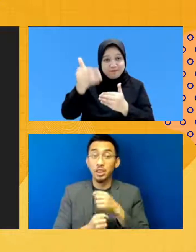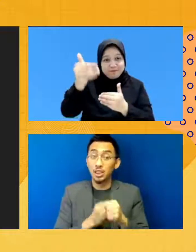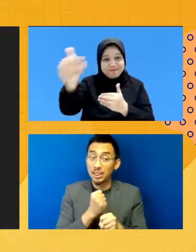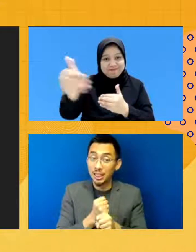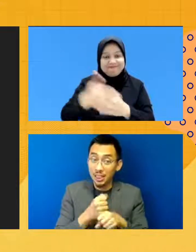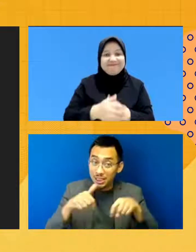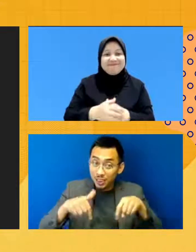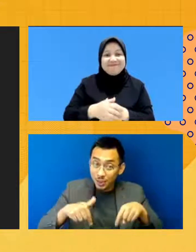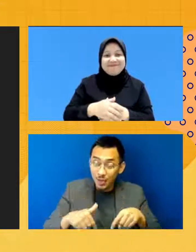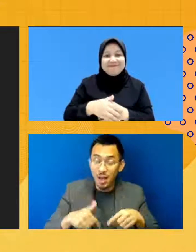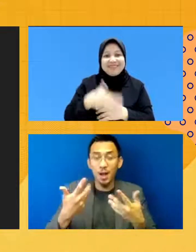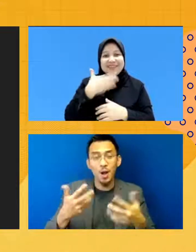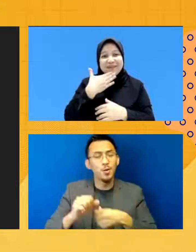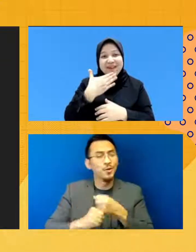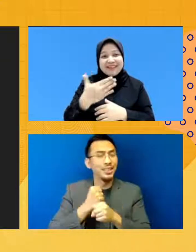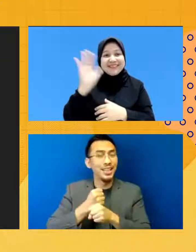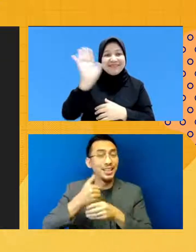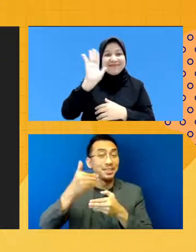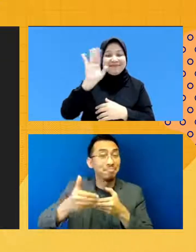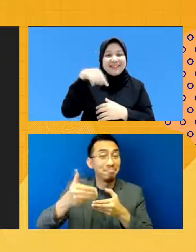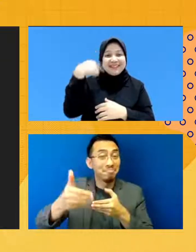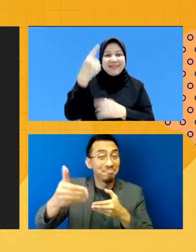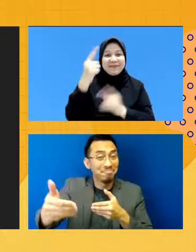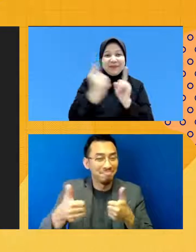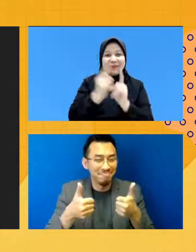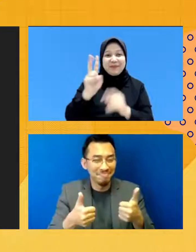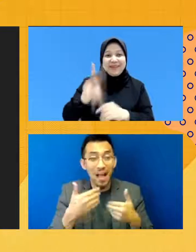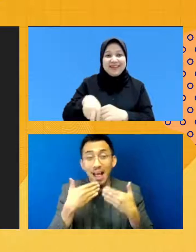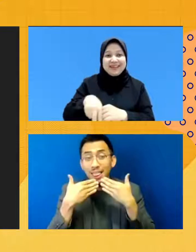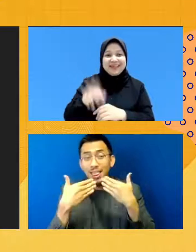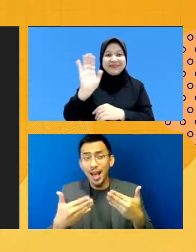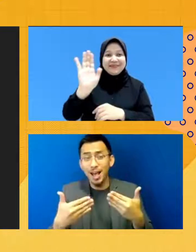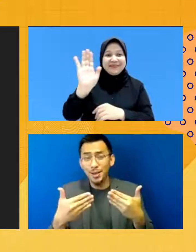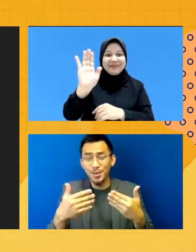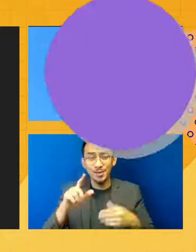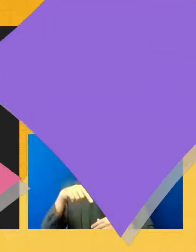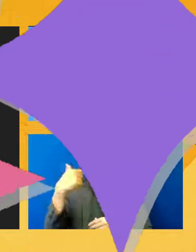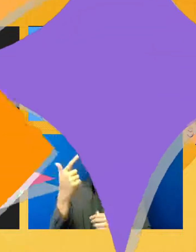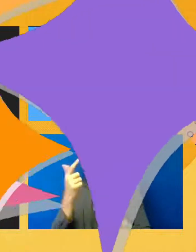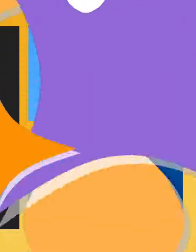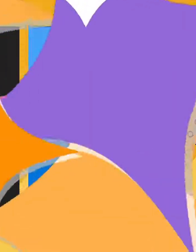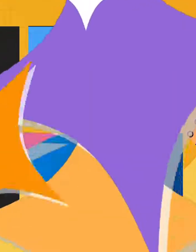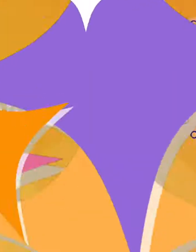see you. Bye-bye. See you, everyone.